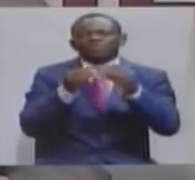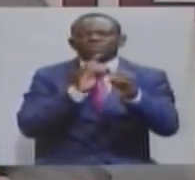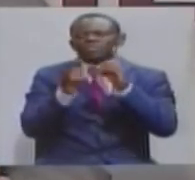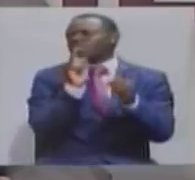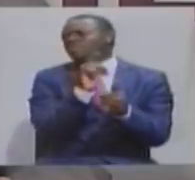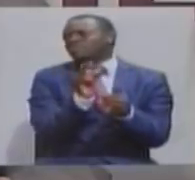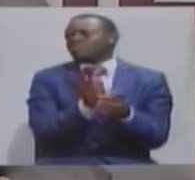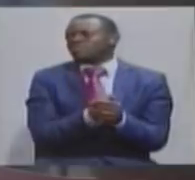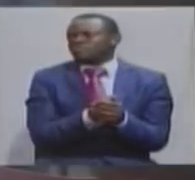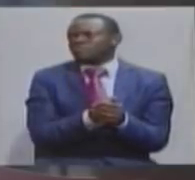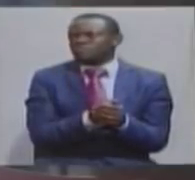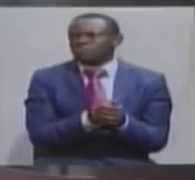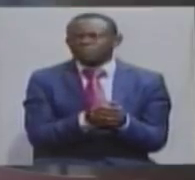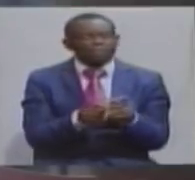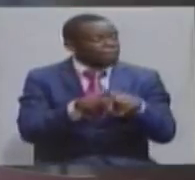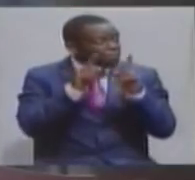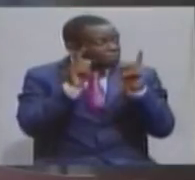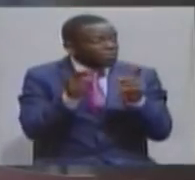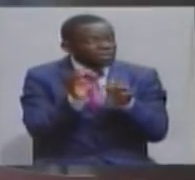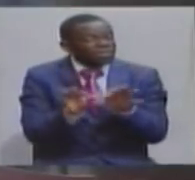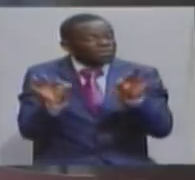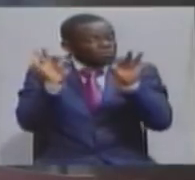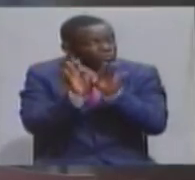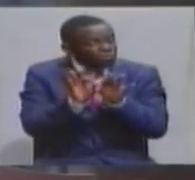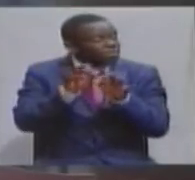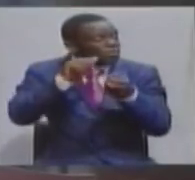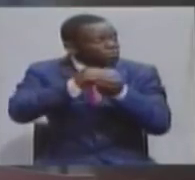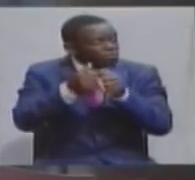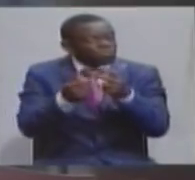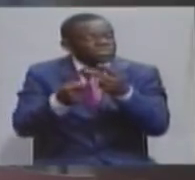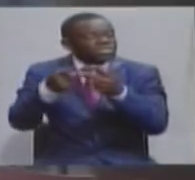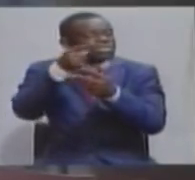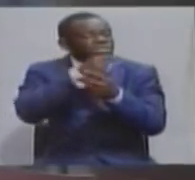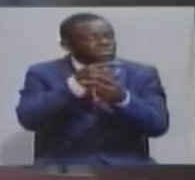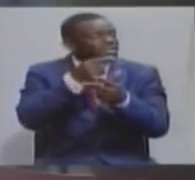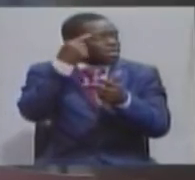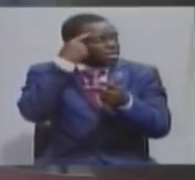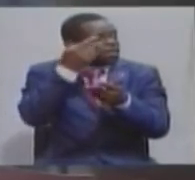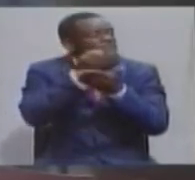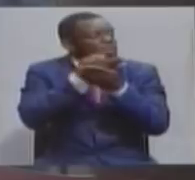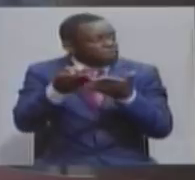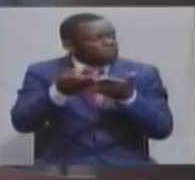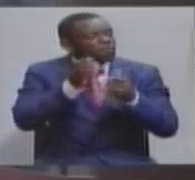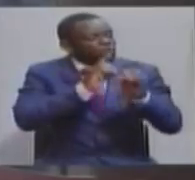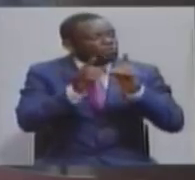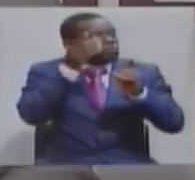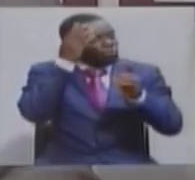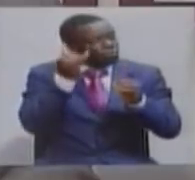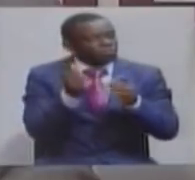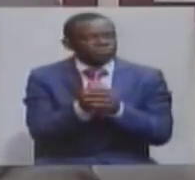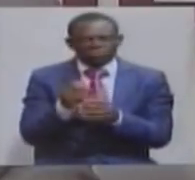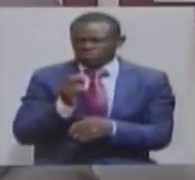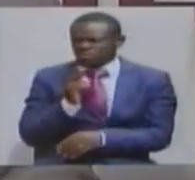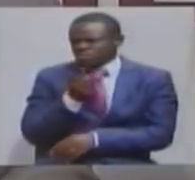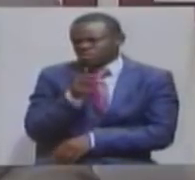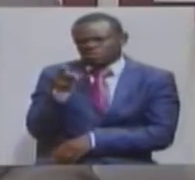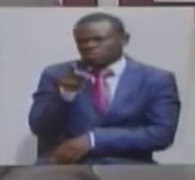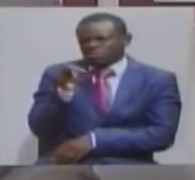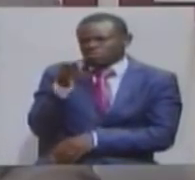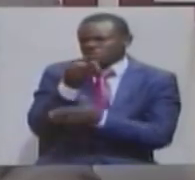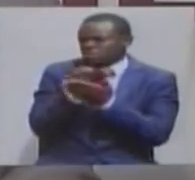So why are we failing on issues that matter, and issues that affect the public? I don't think we have failed, because as far as I'm concerned,